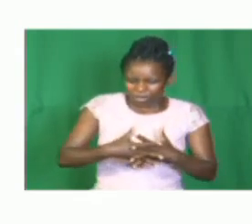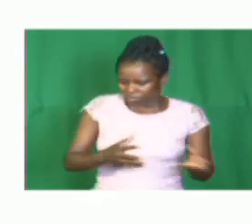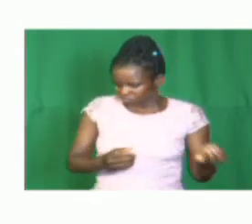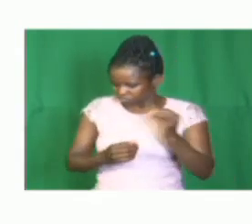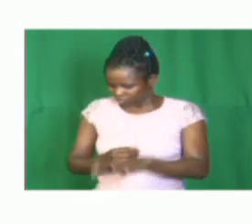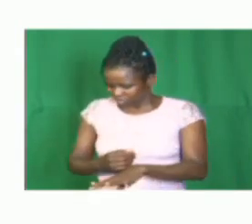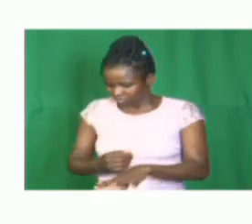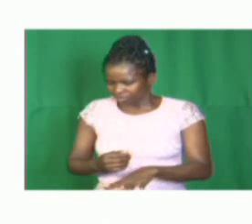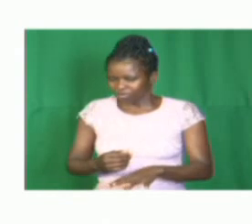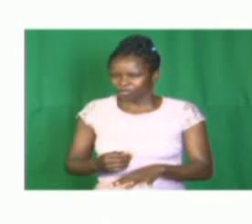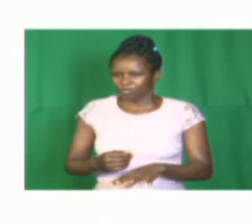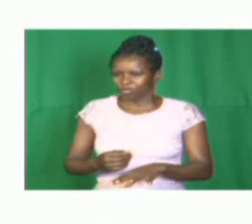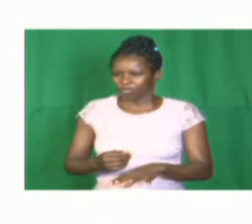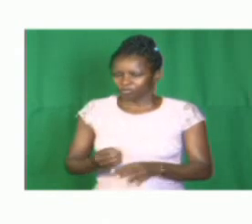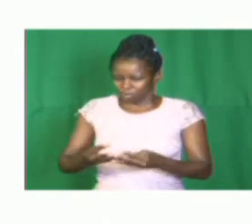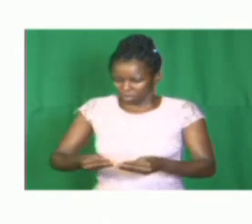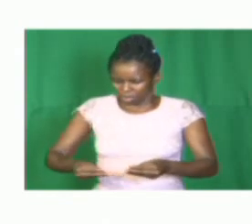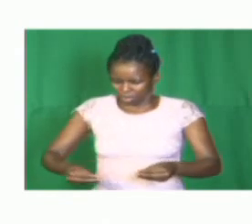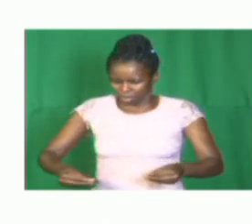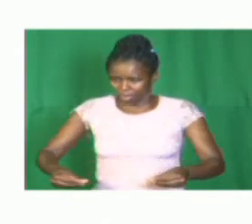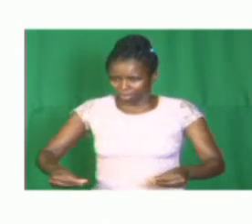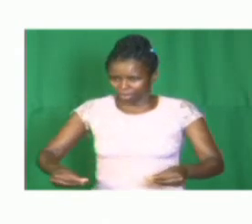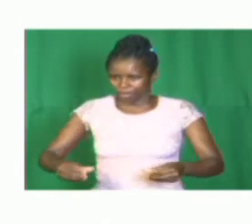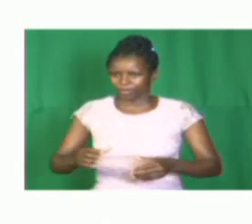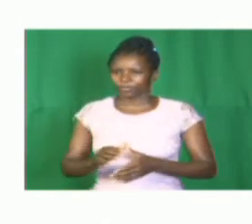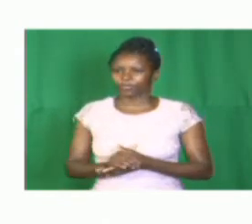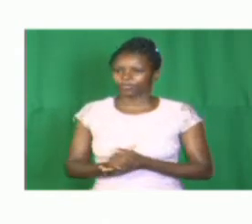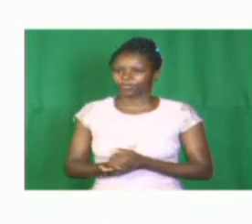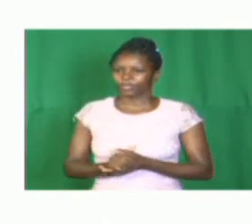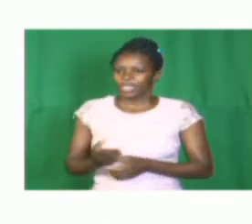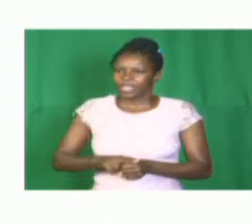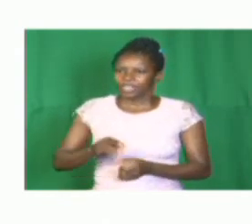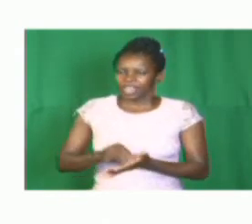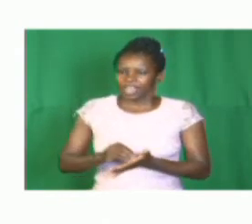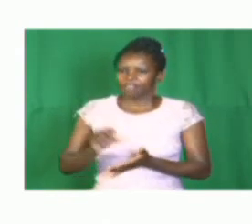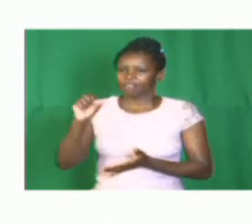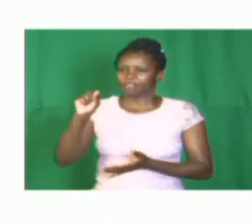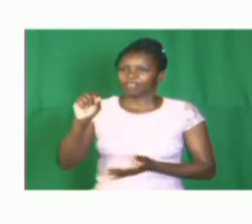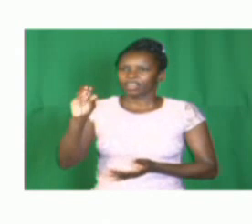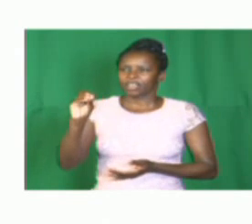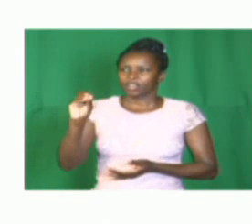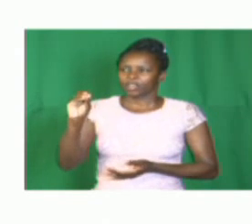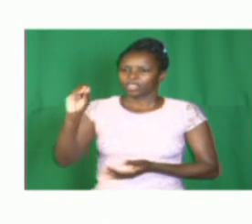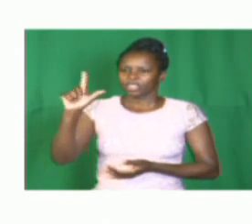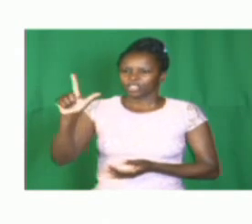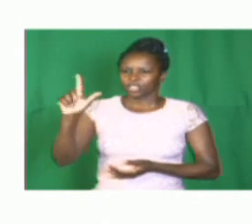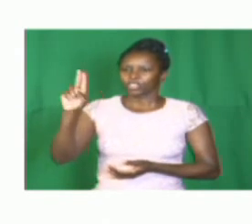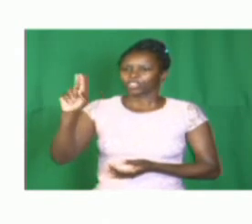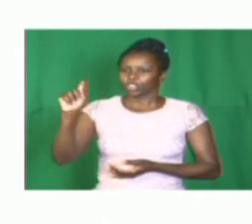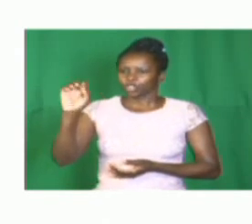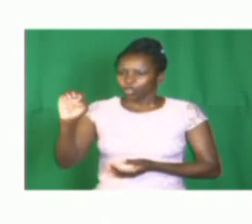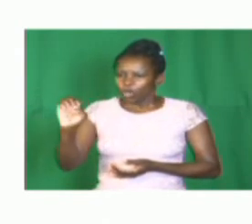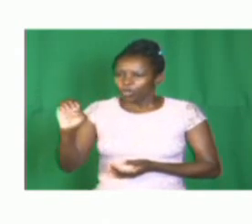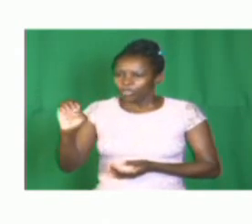solid dissolves. We also have a solute. Now a solute, dear